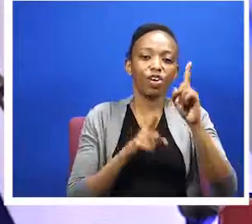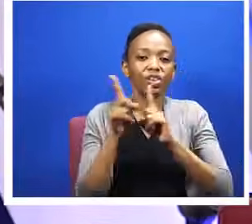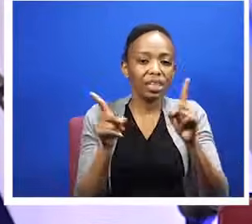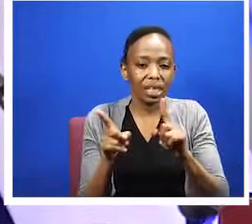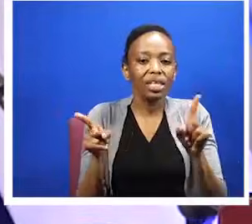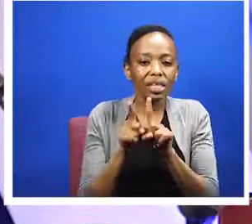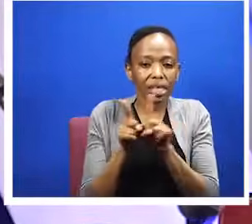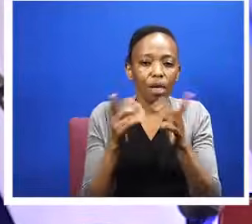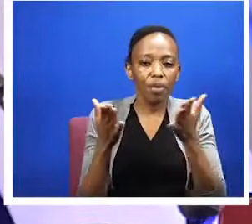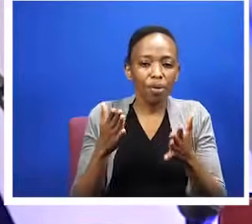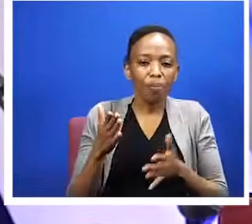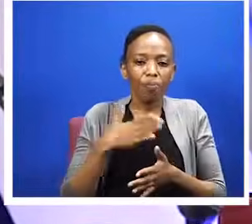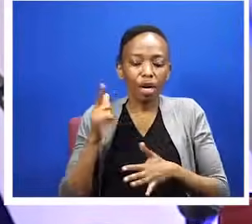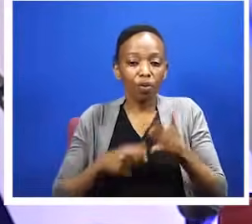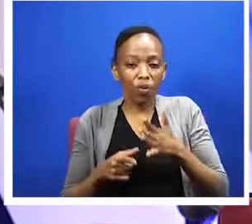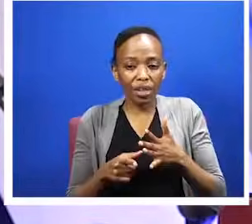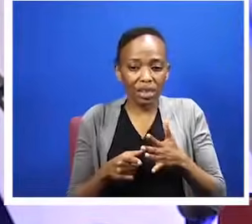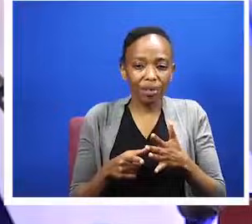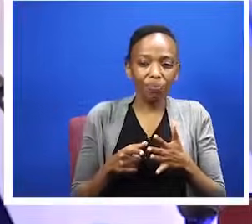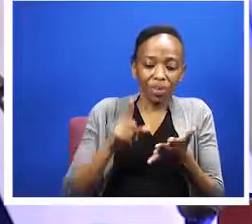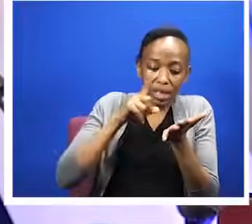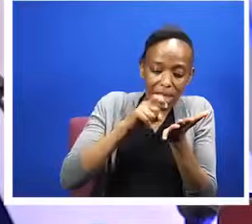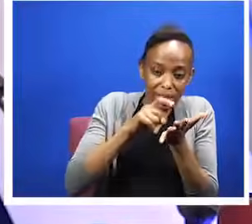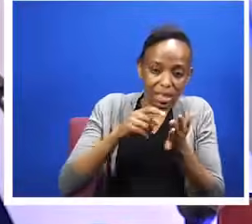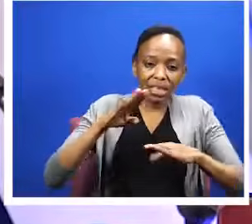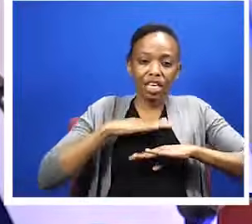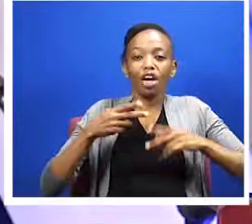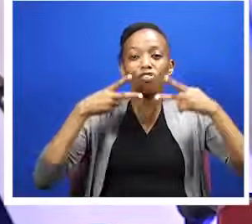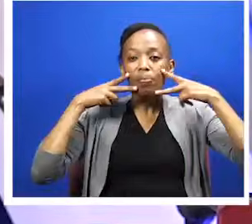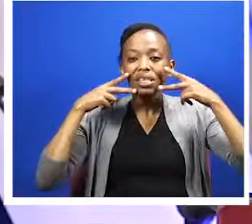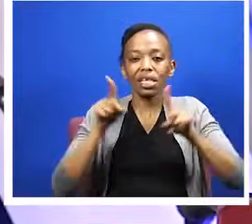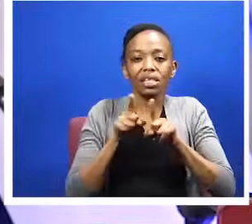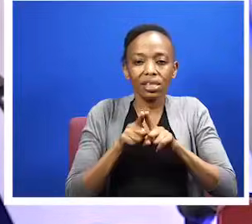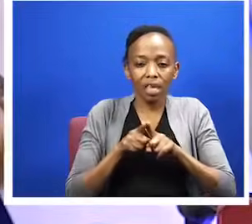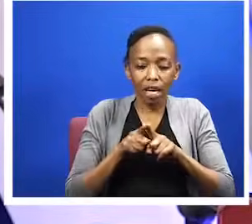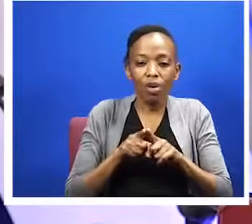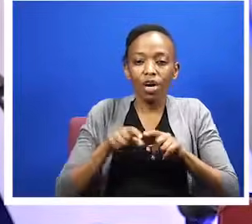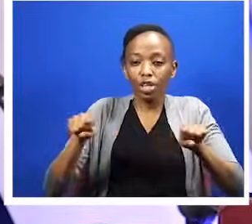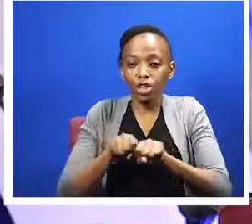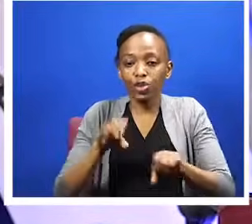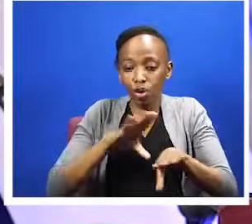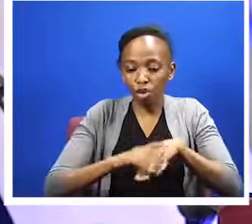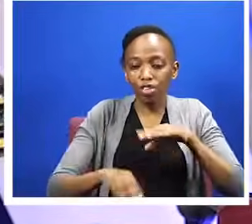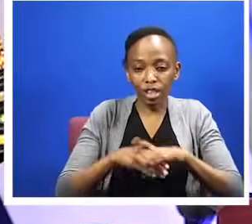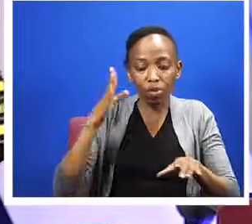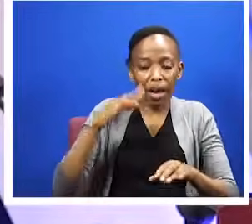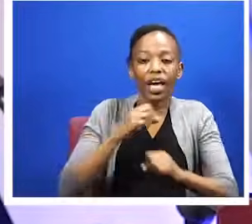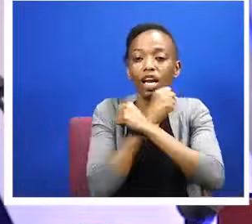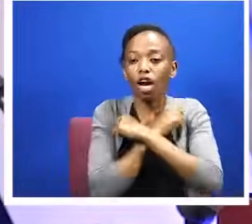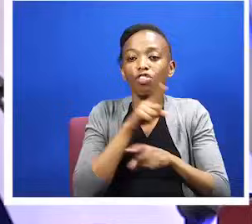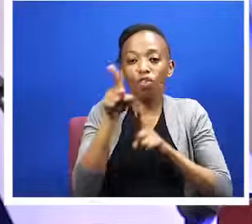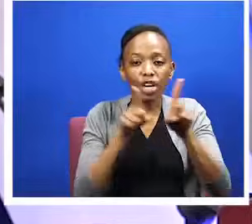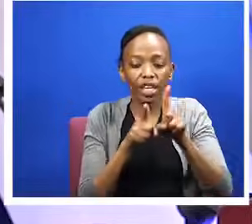I carried my sanitizer, enough mask. I also carried my hiking shoes. I love hiking. My traveling document.